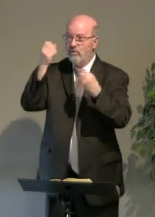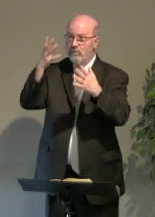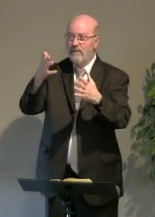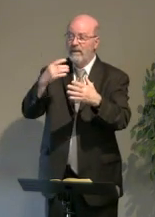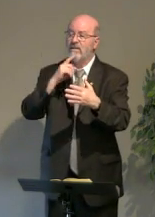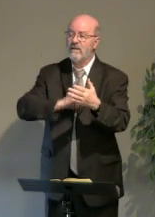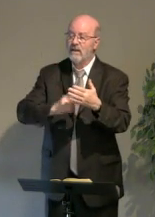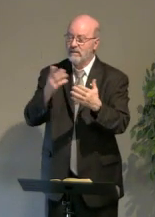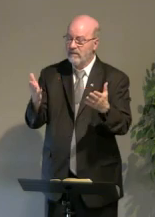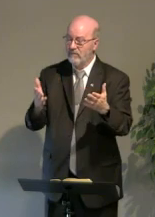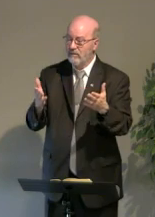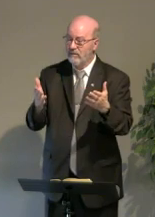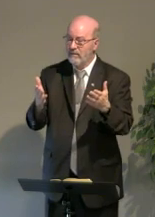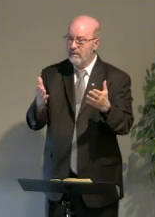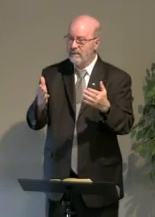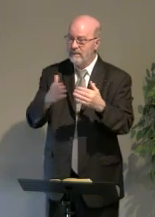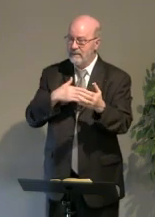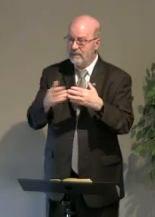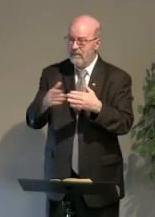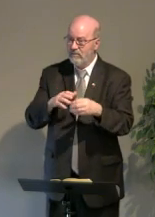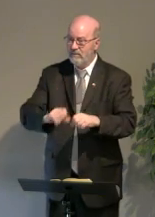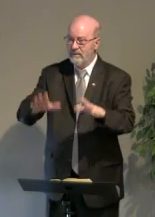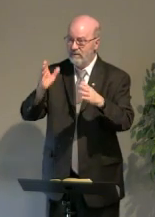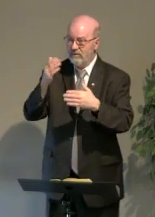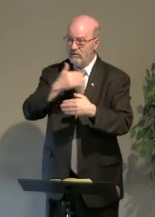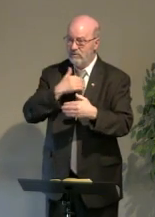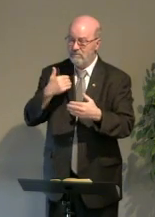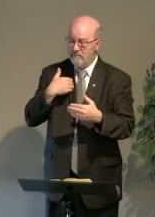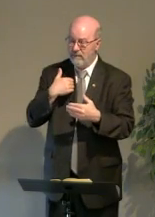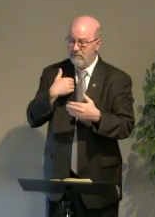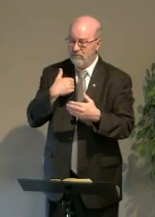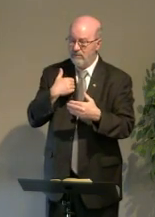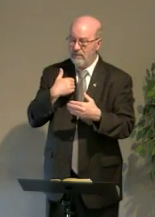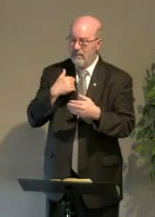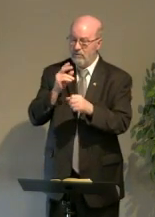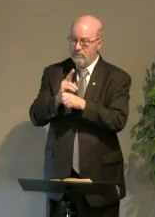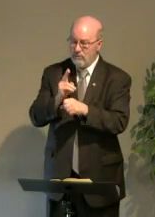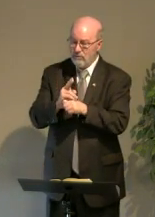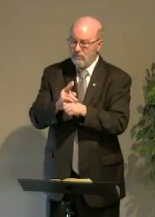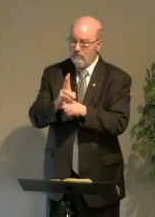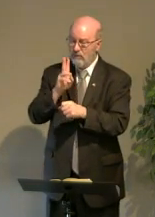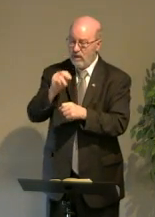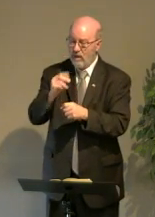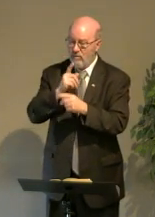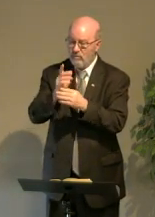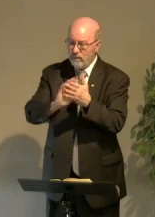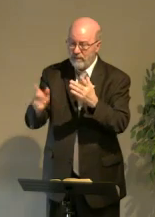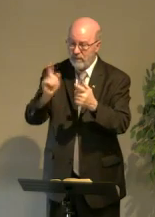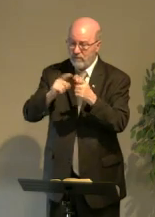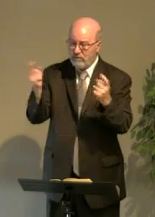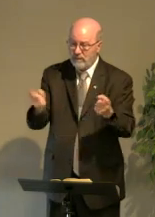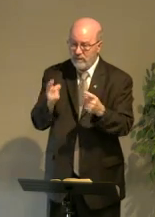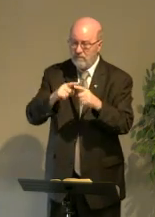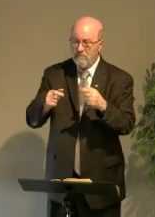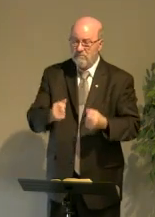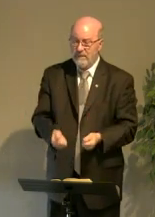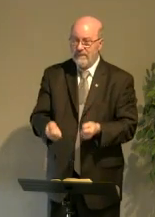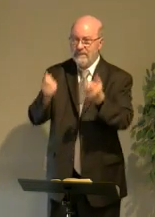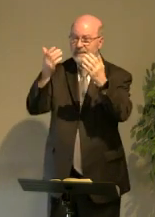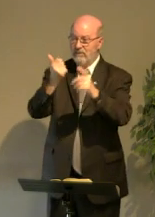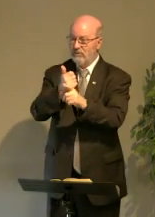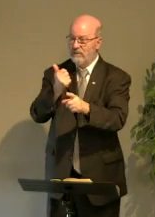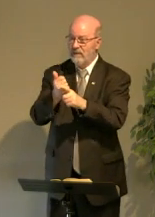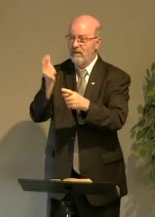in the lust thereof. Neither yield ye your members as instruments of unrighteousness unto sin, but yield